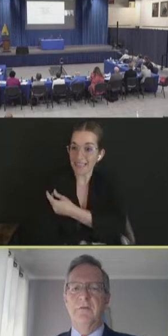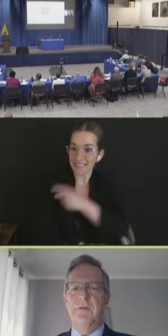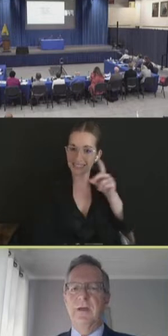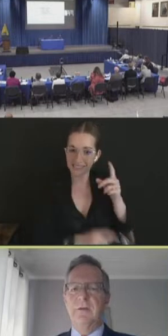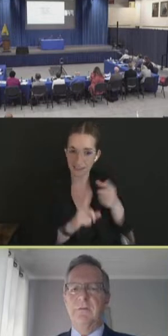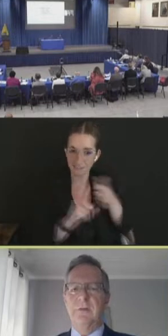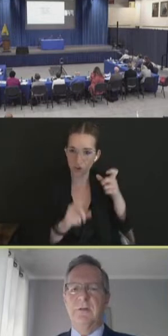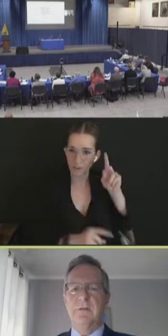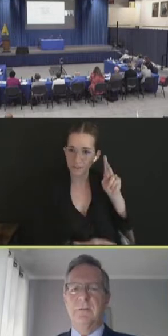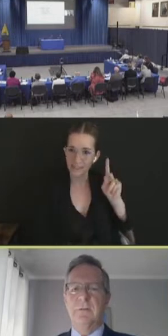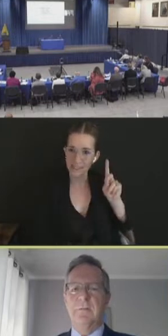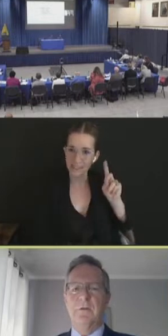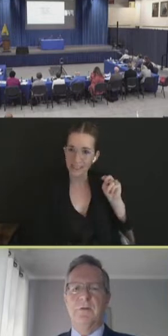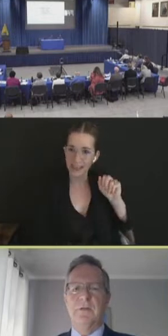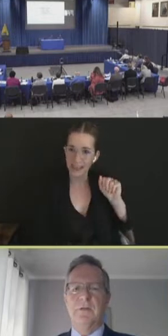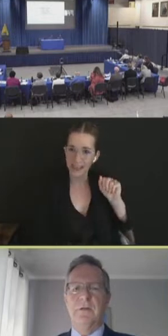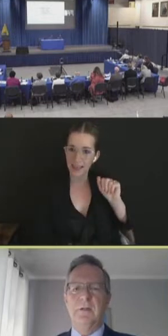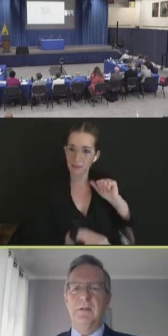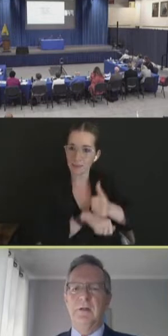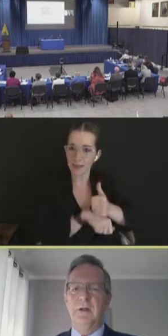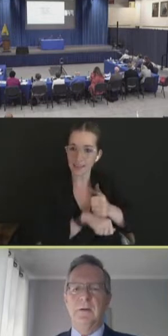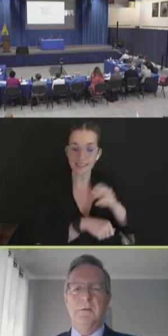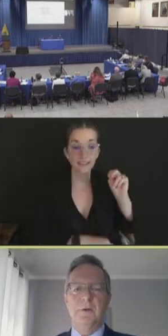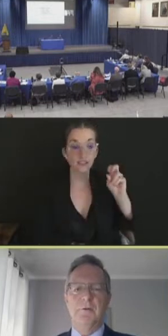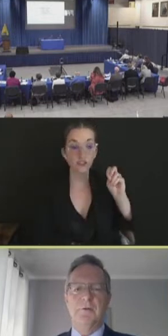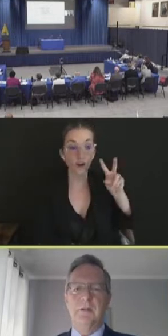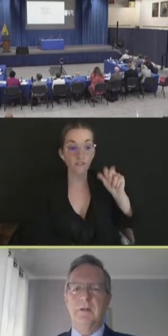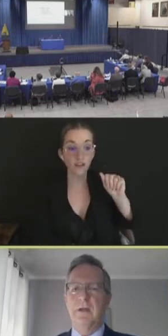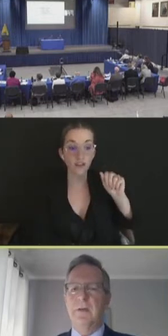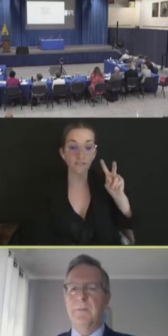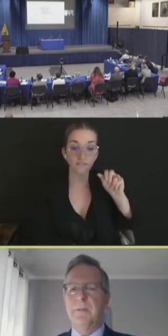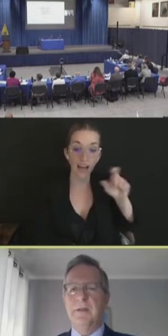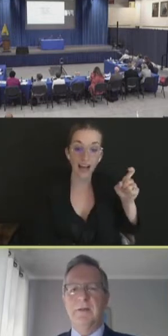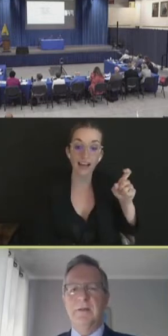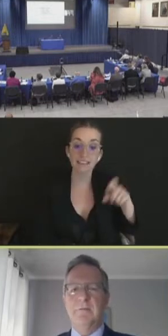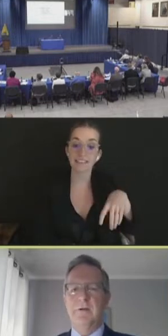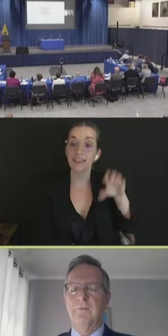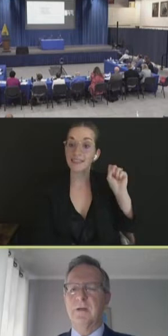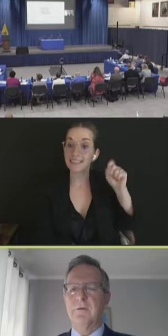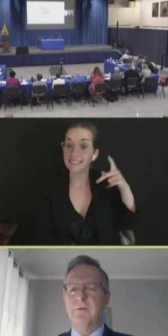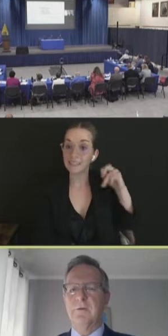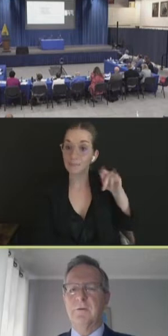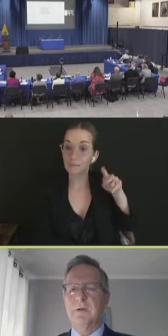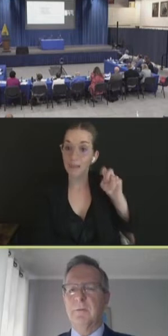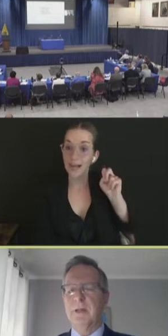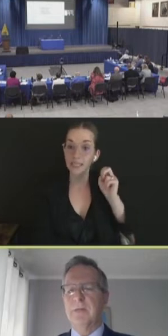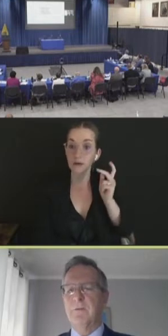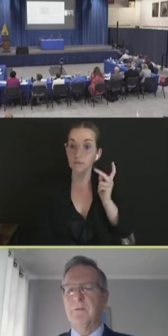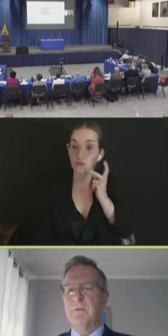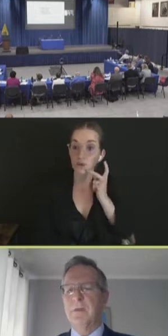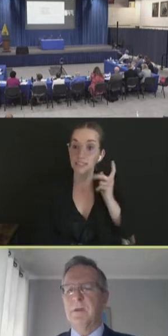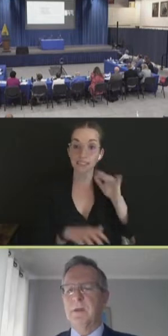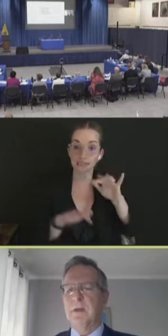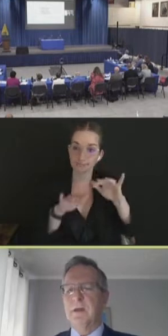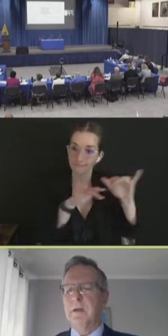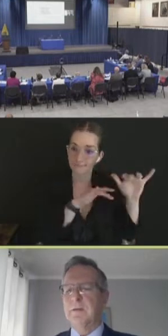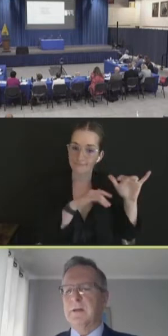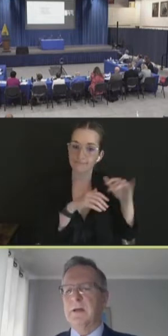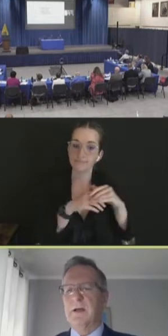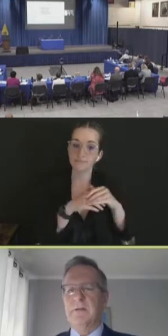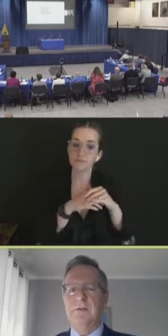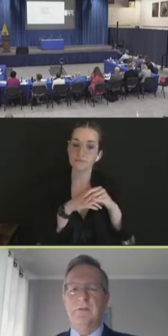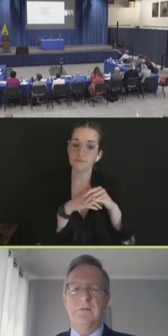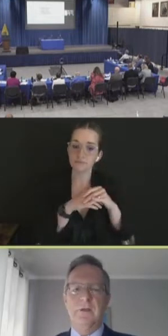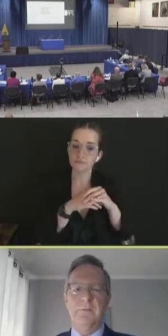as the Novavax spike protein approach, and adenoviral vector platform